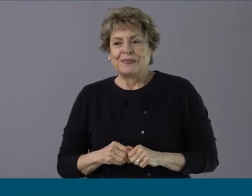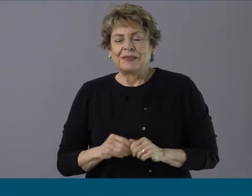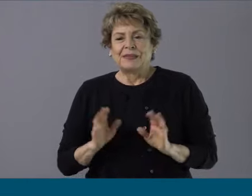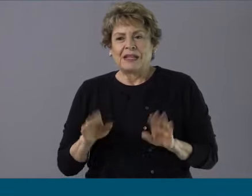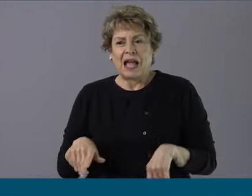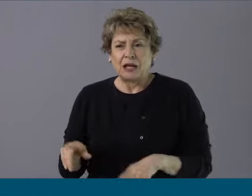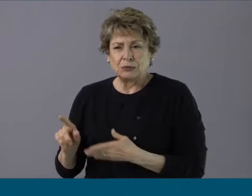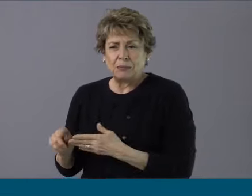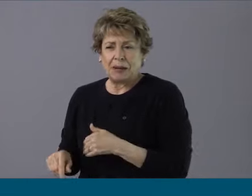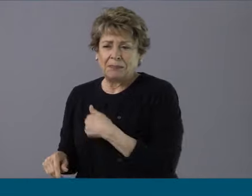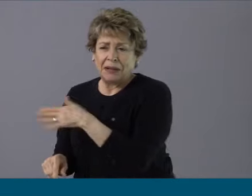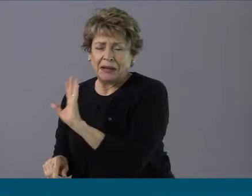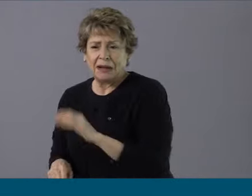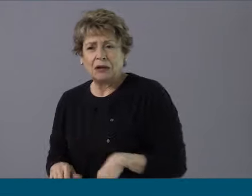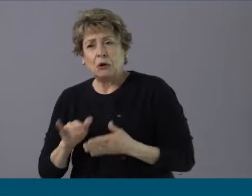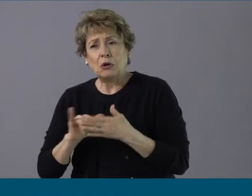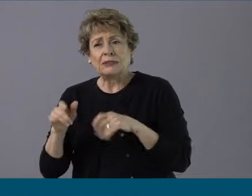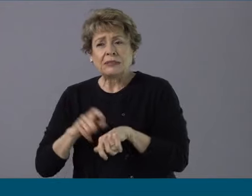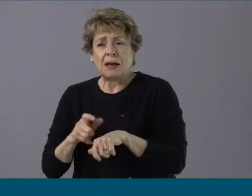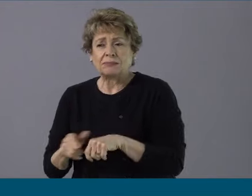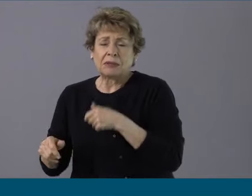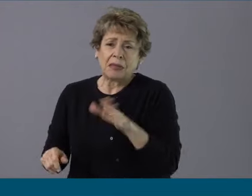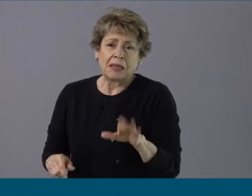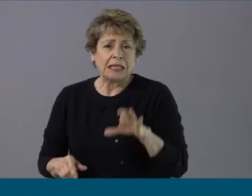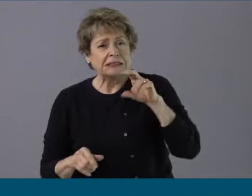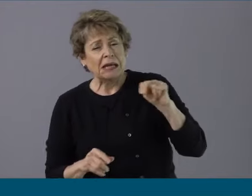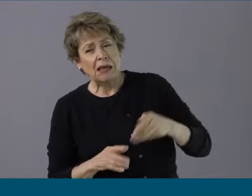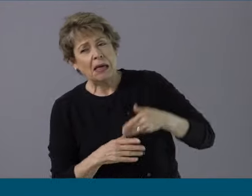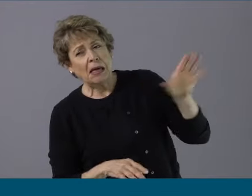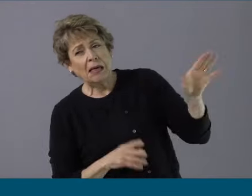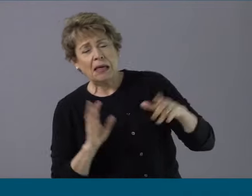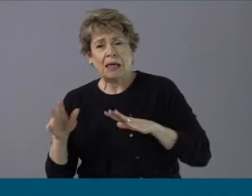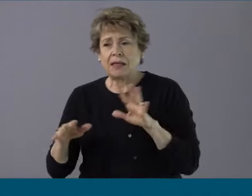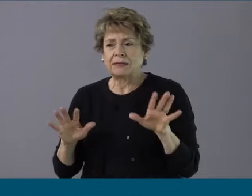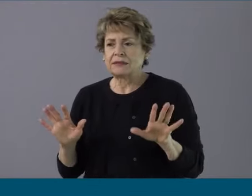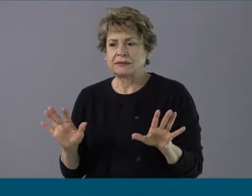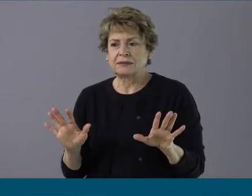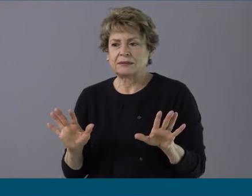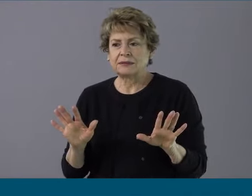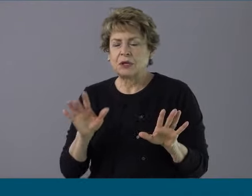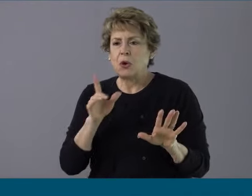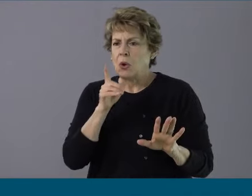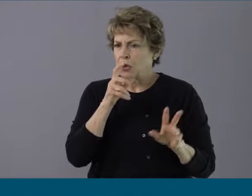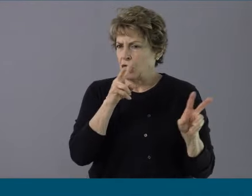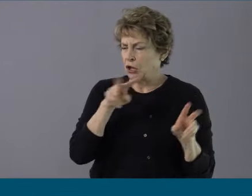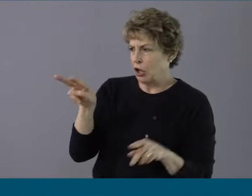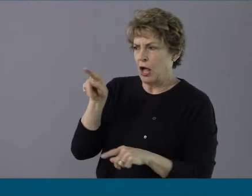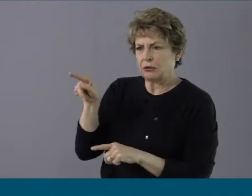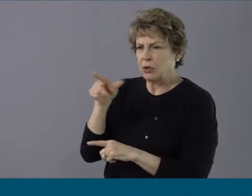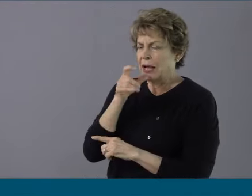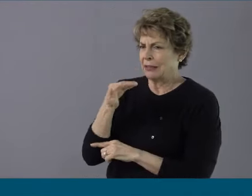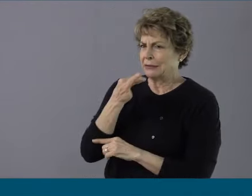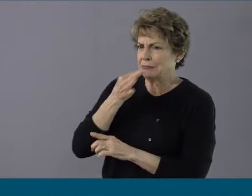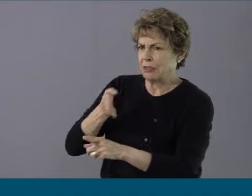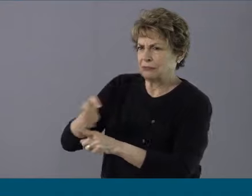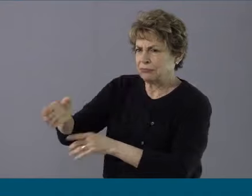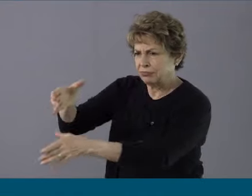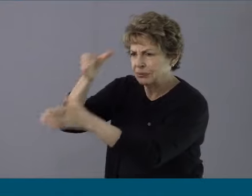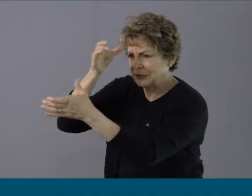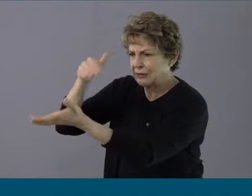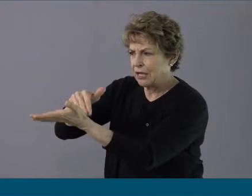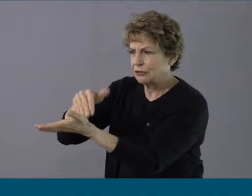experts. So if that's the case, let's hear from the standard bearer on these numbers, and that's Johns Hopkins University